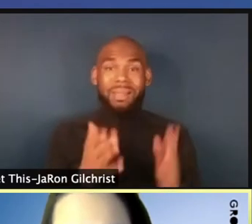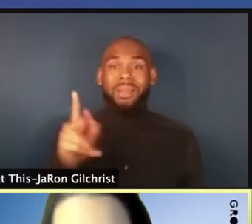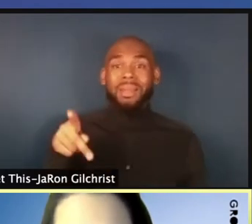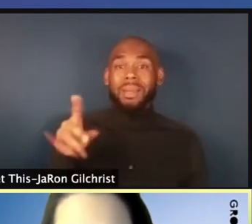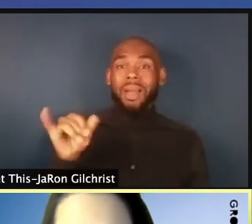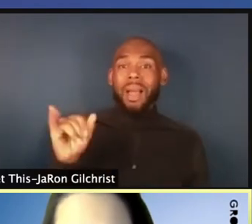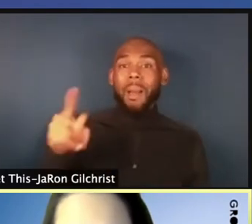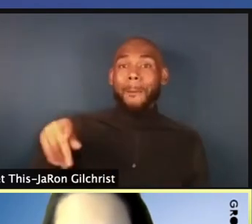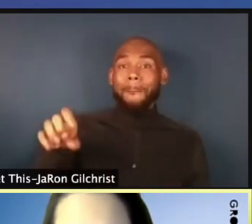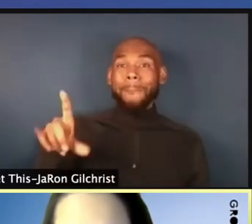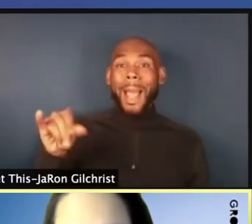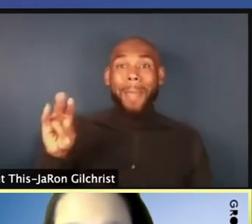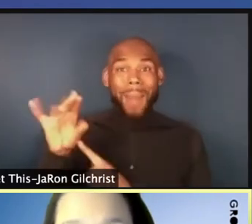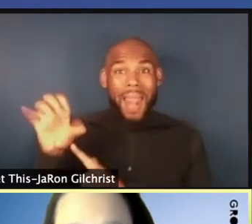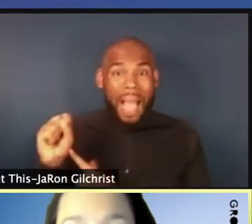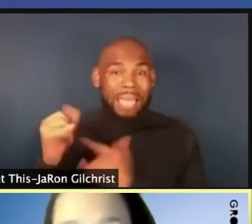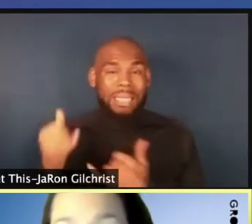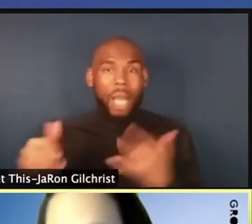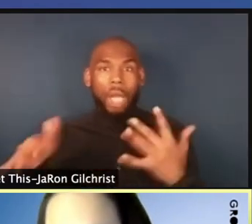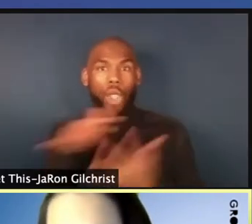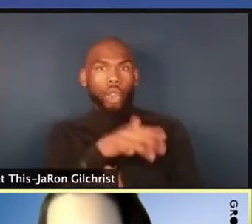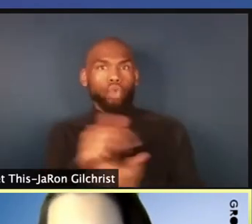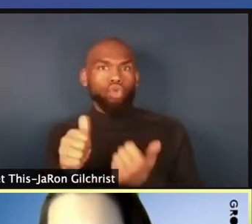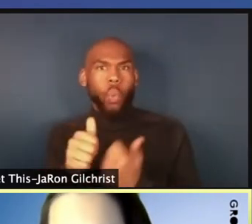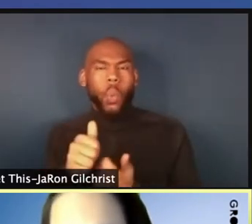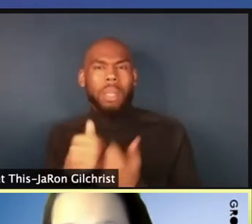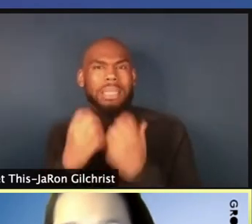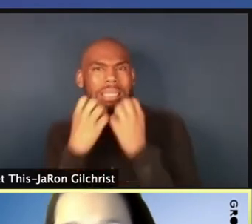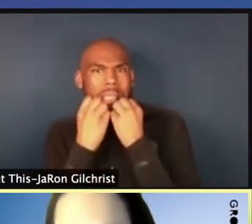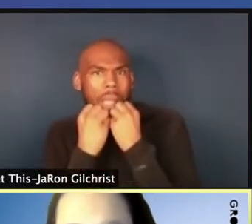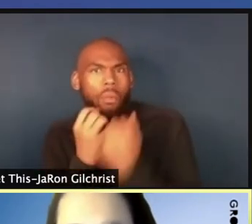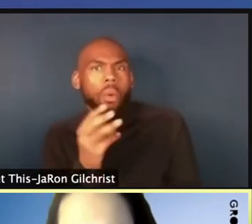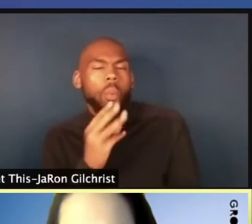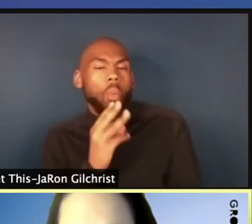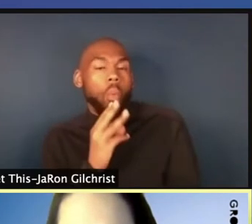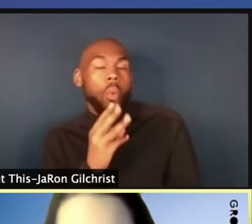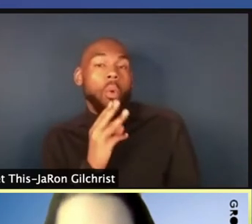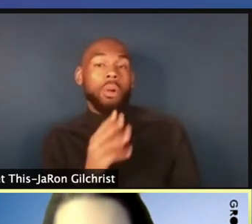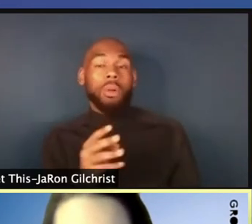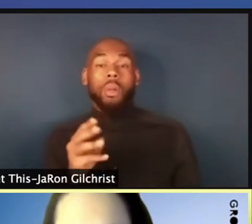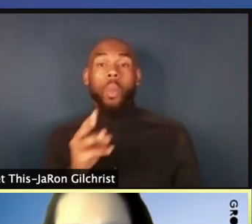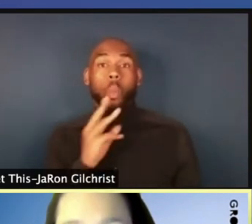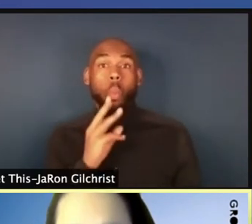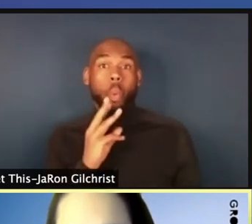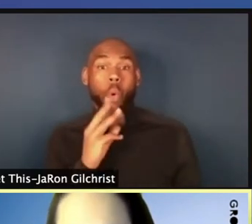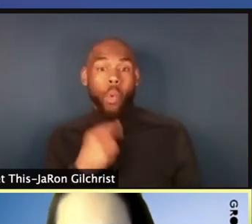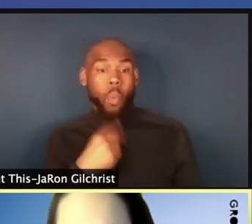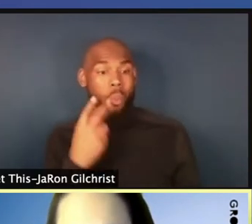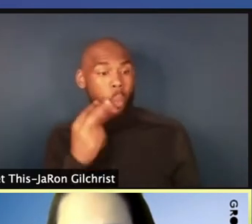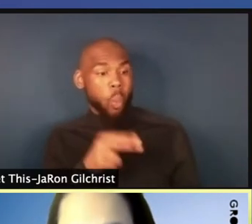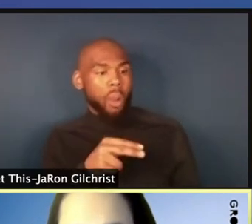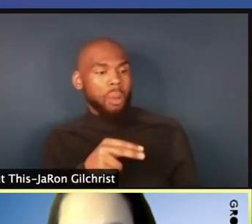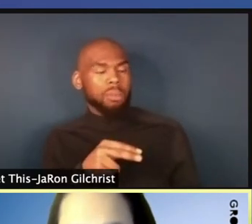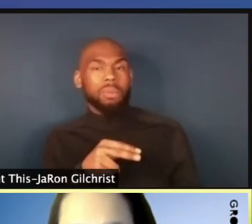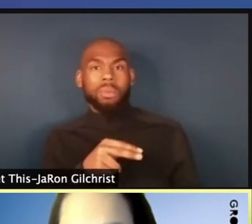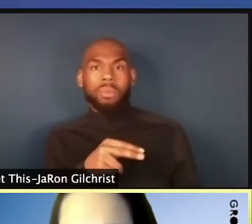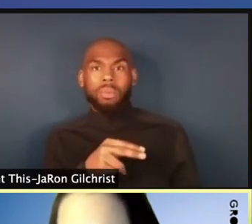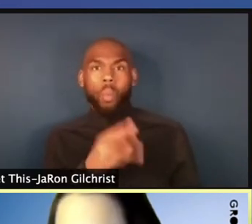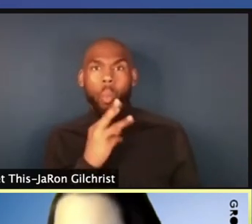sacred water, right? Like, if we take our cue from the water, we consider the water a relation, a part of the community,